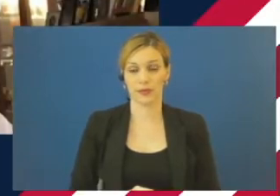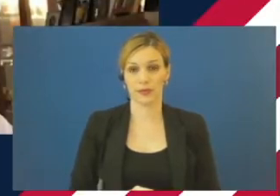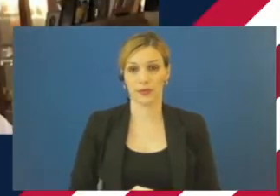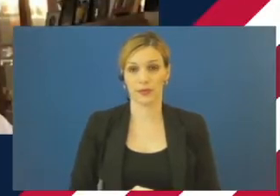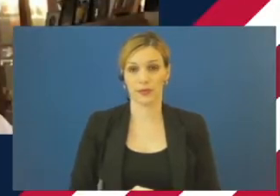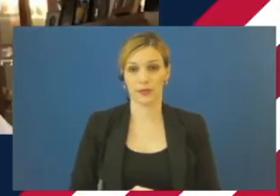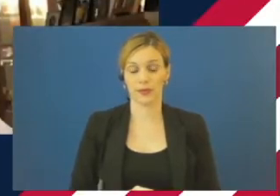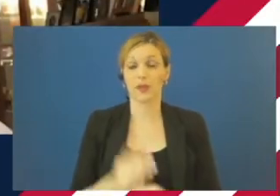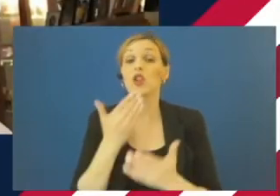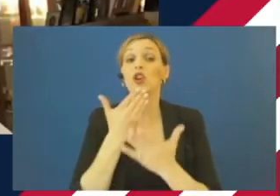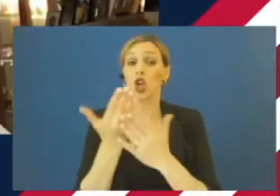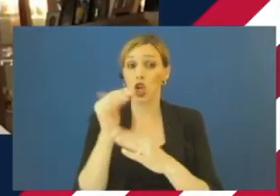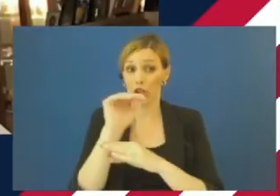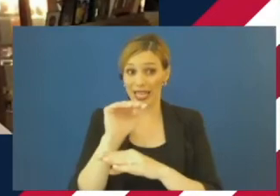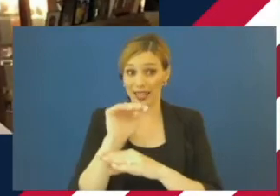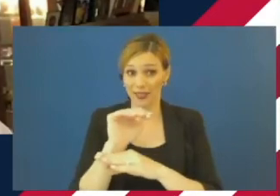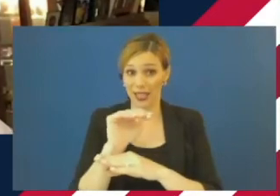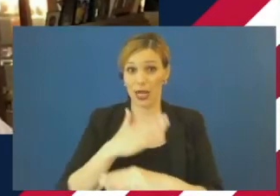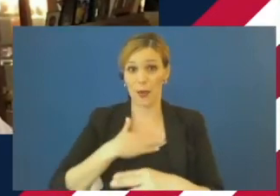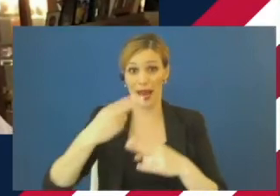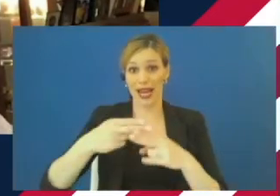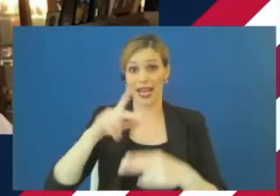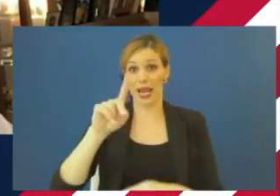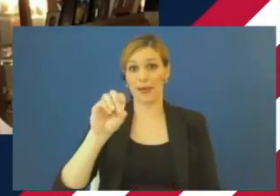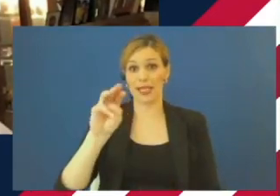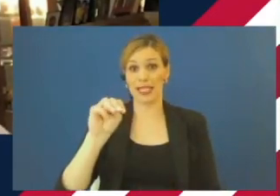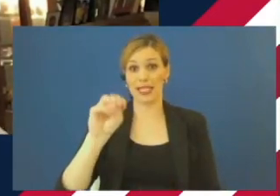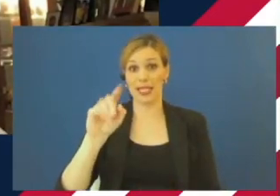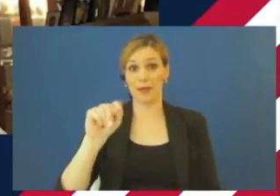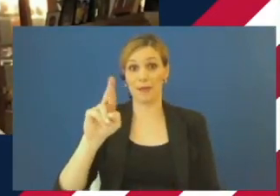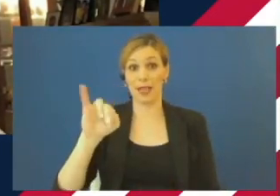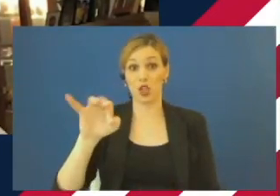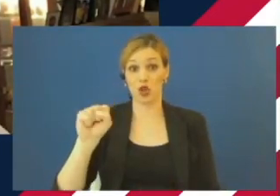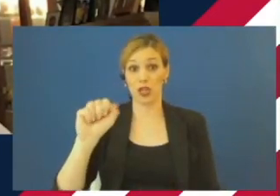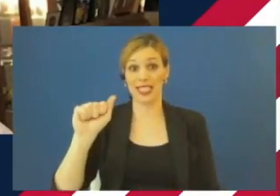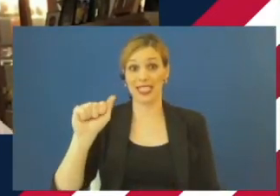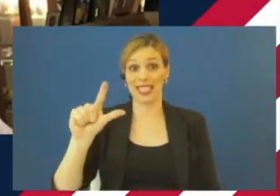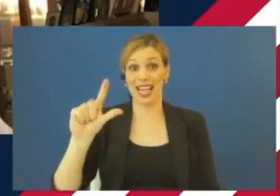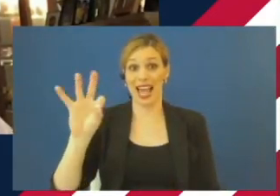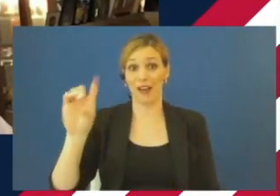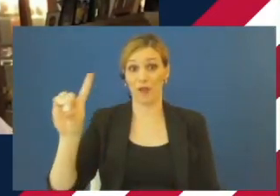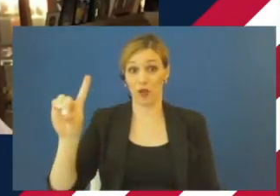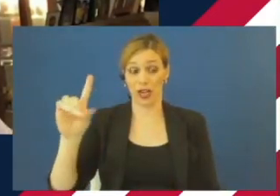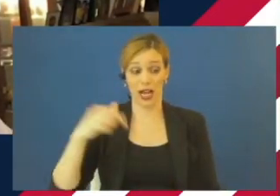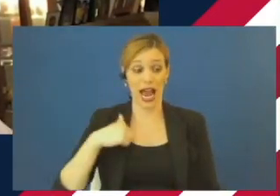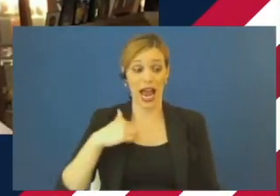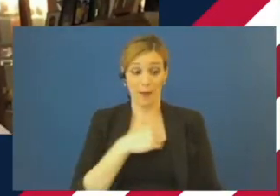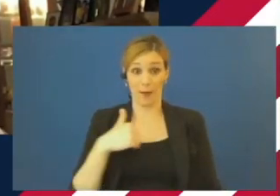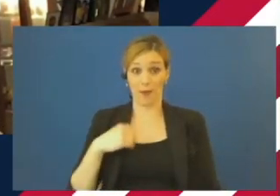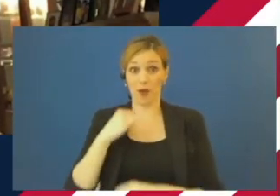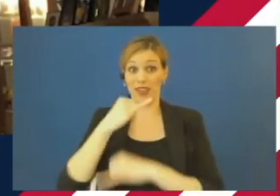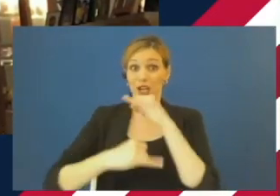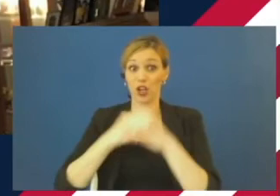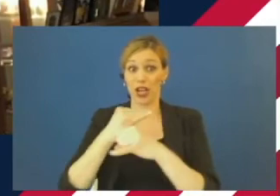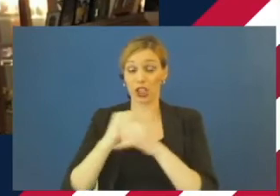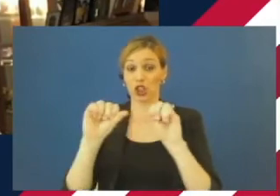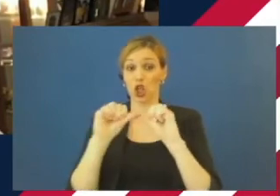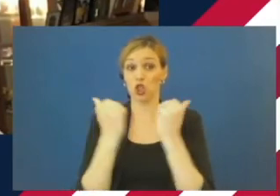Good evening. My name is Demetrius Alfred. I'm a member of the International Association of Firefighters, which represent